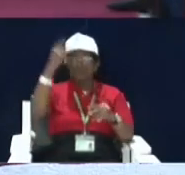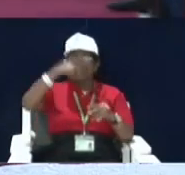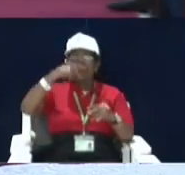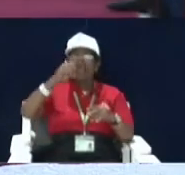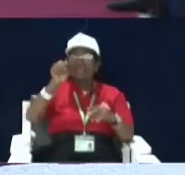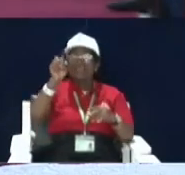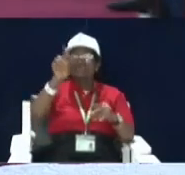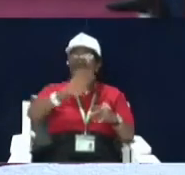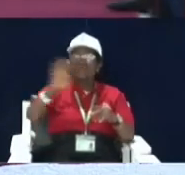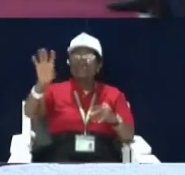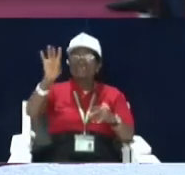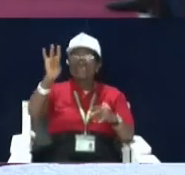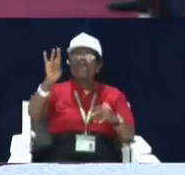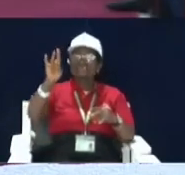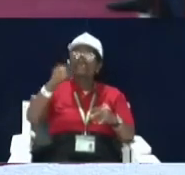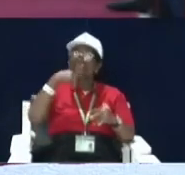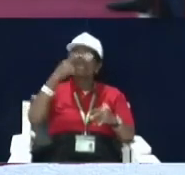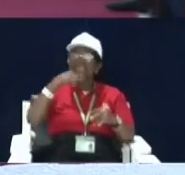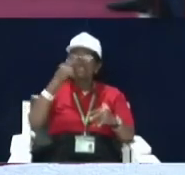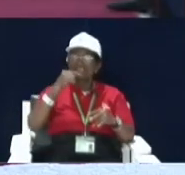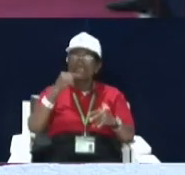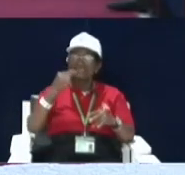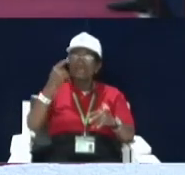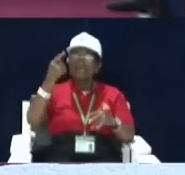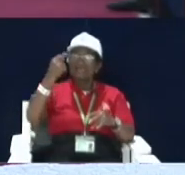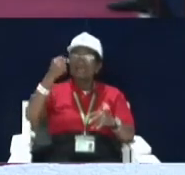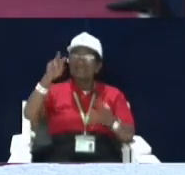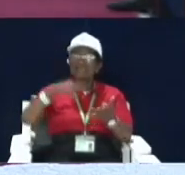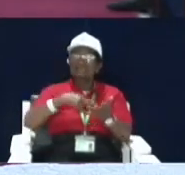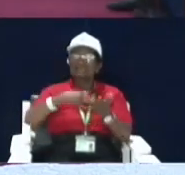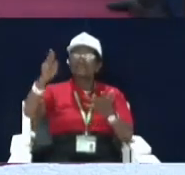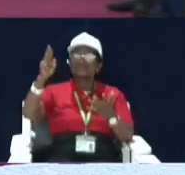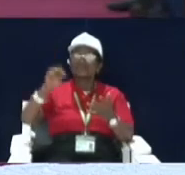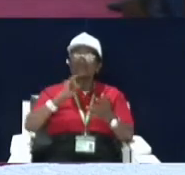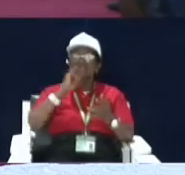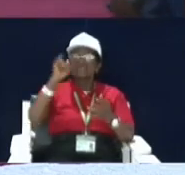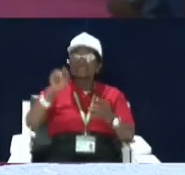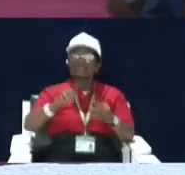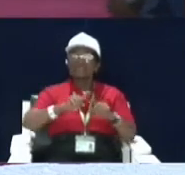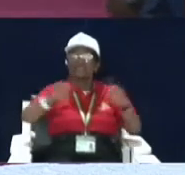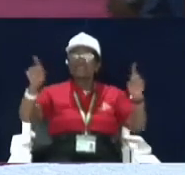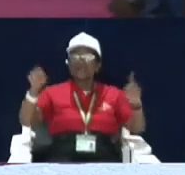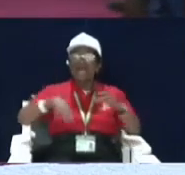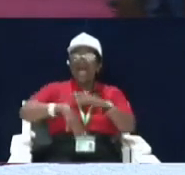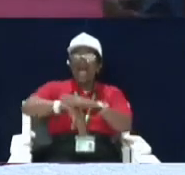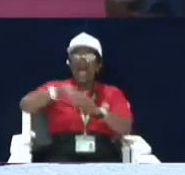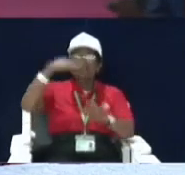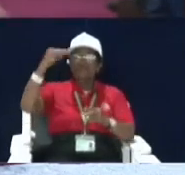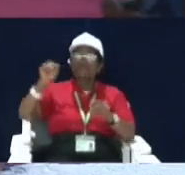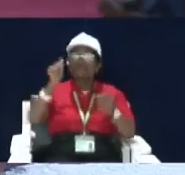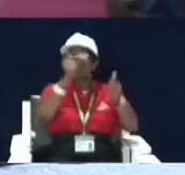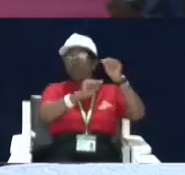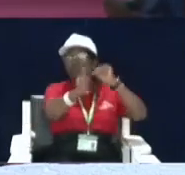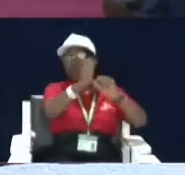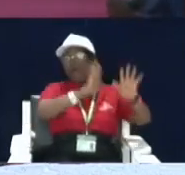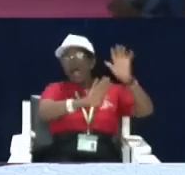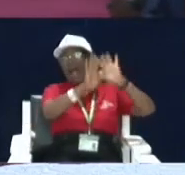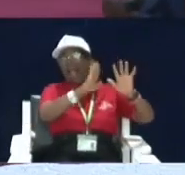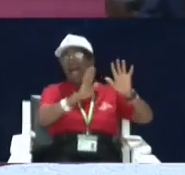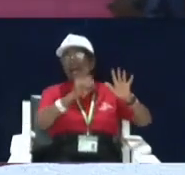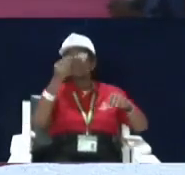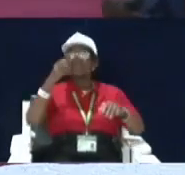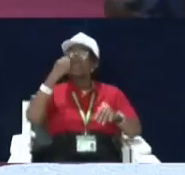says, "The righteous is delivered out of trouble, the wicked